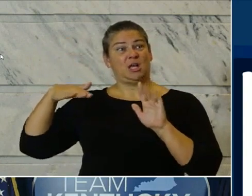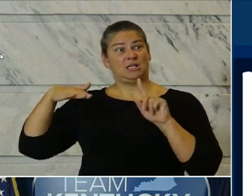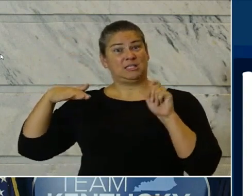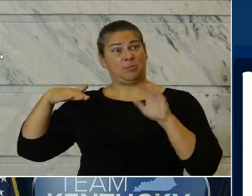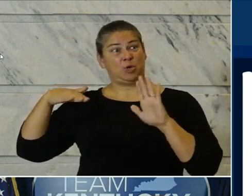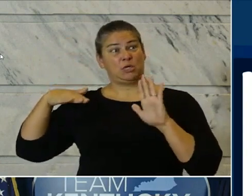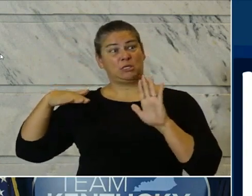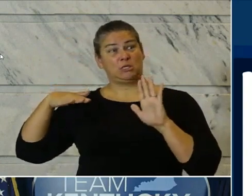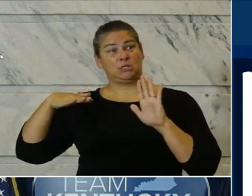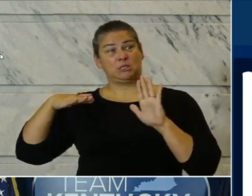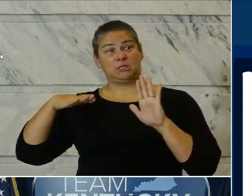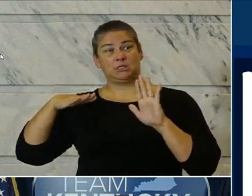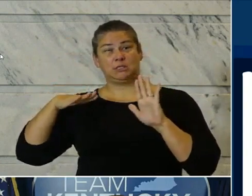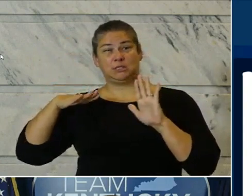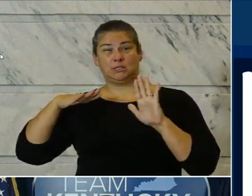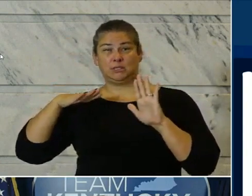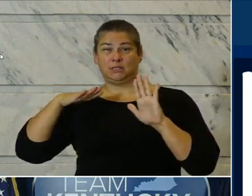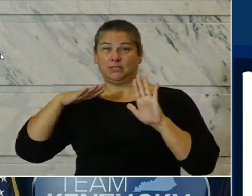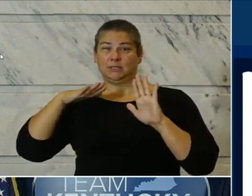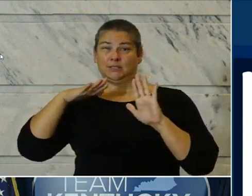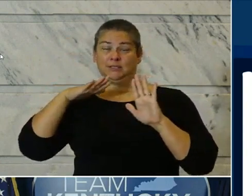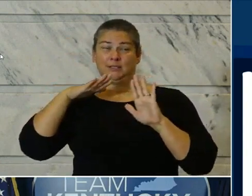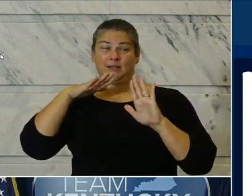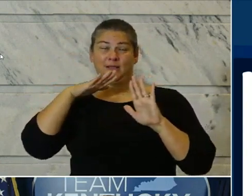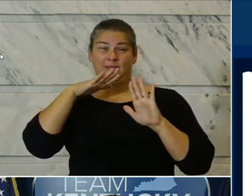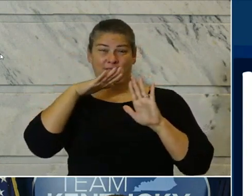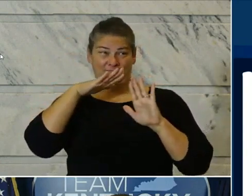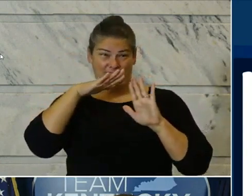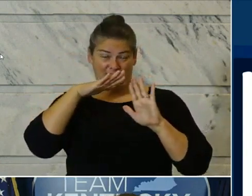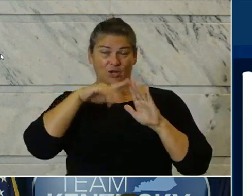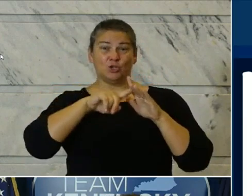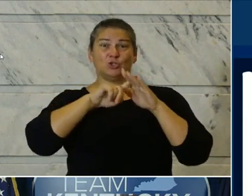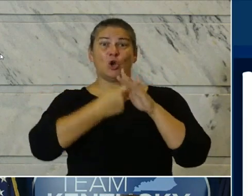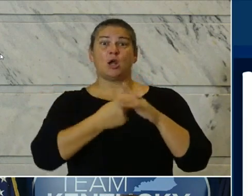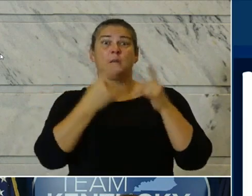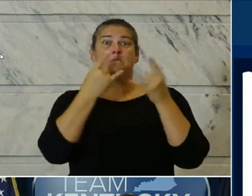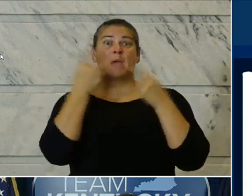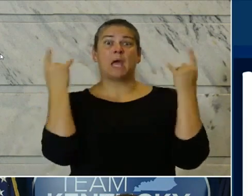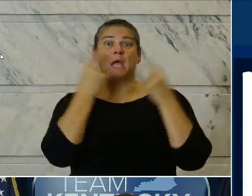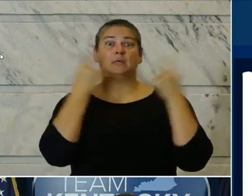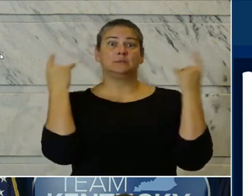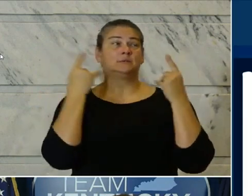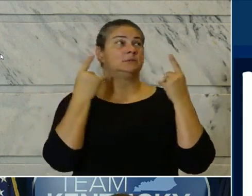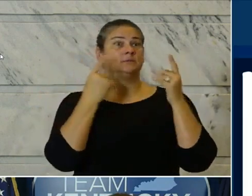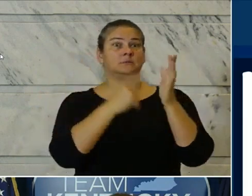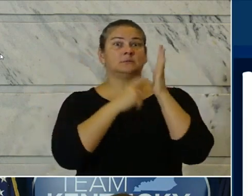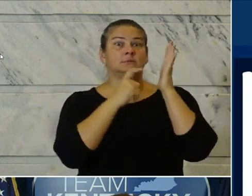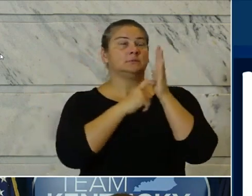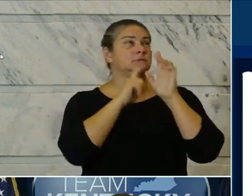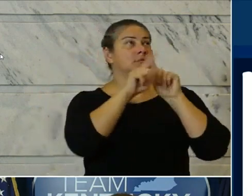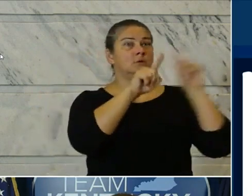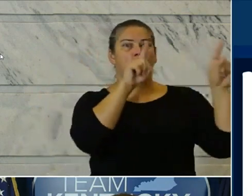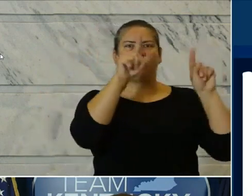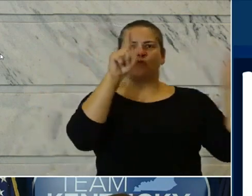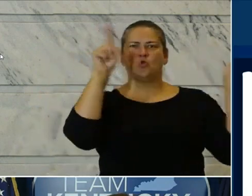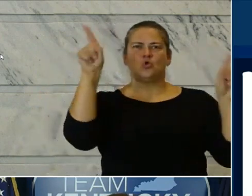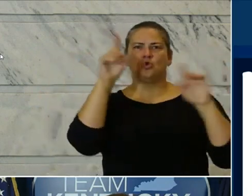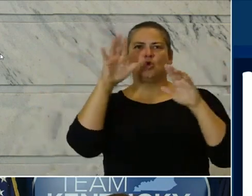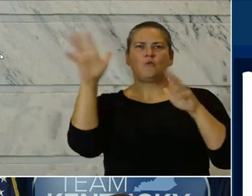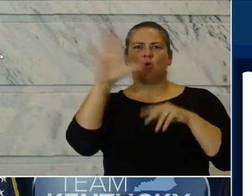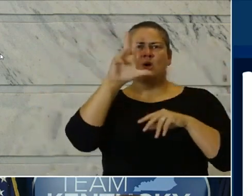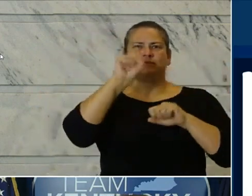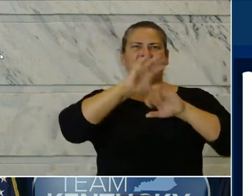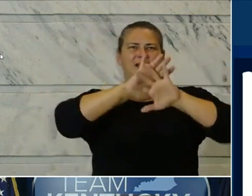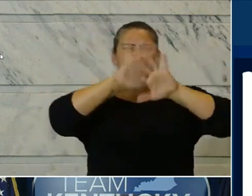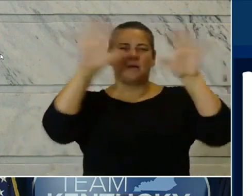We saw mask mandates pop up at this point all around the country, steps that needed to be taken. people rightfully being very worried starting